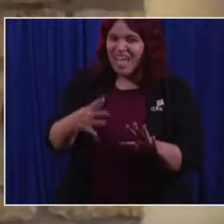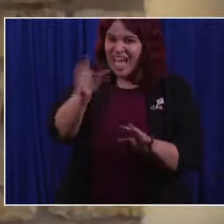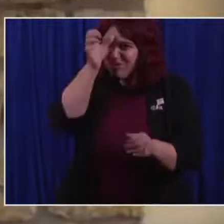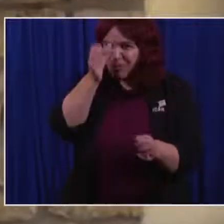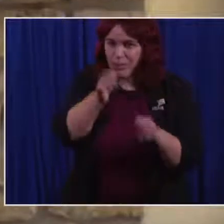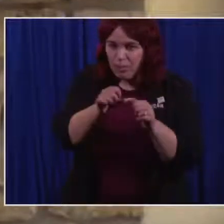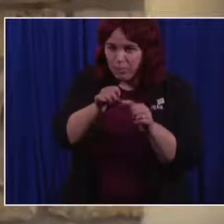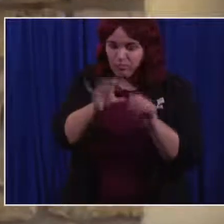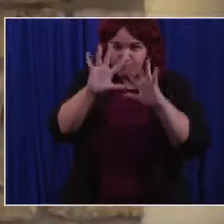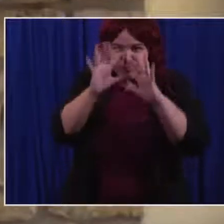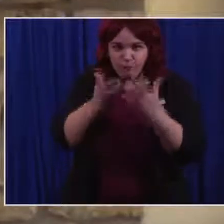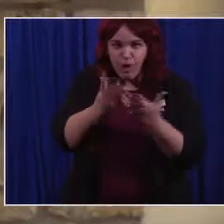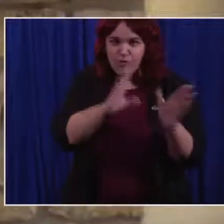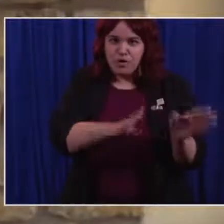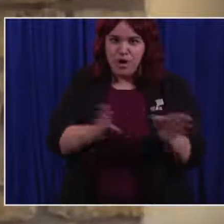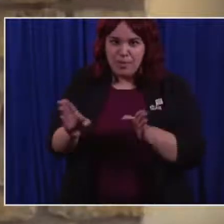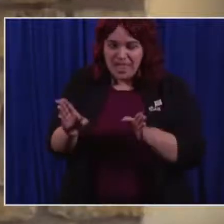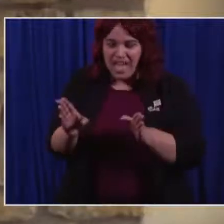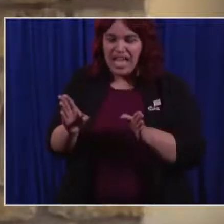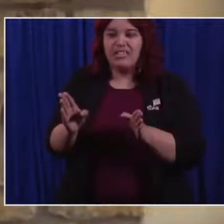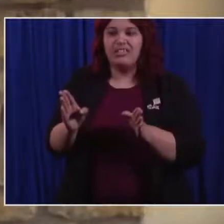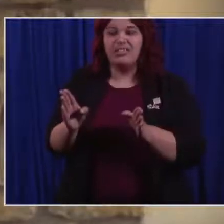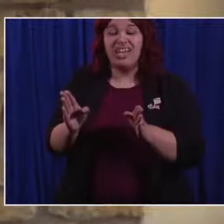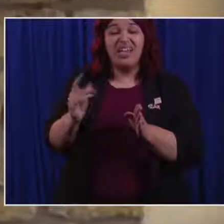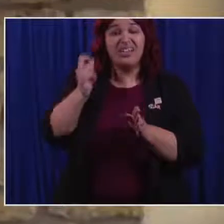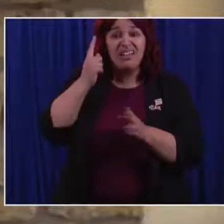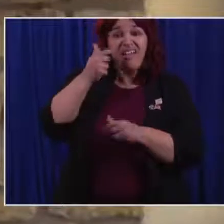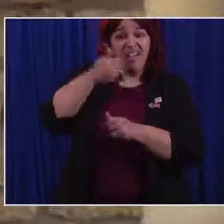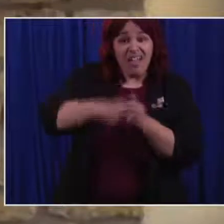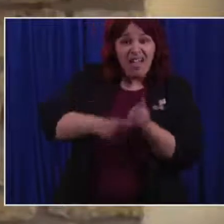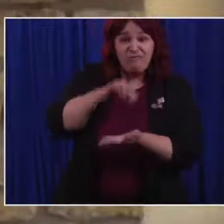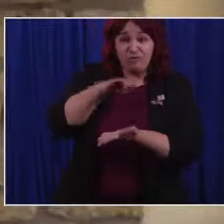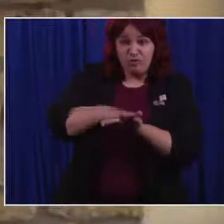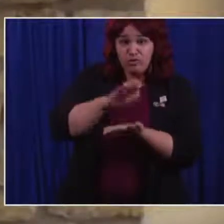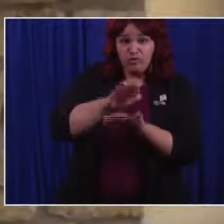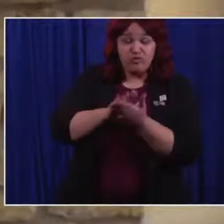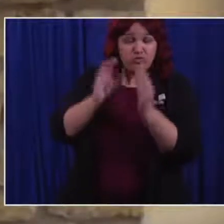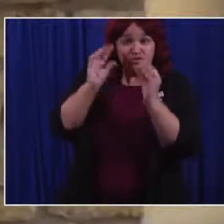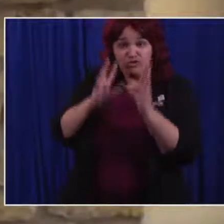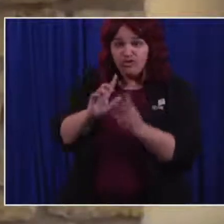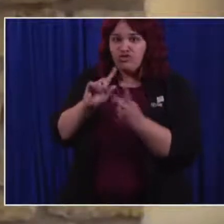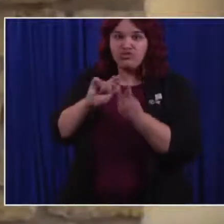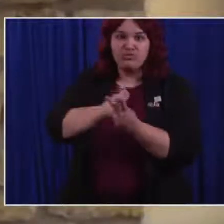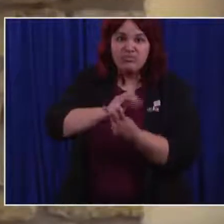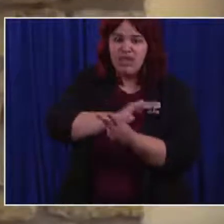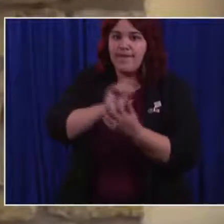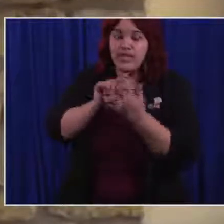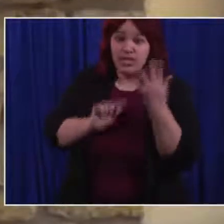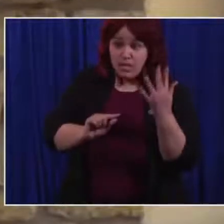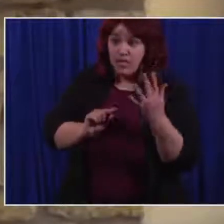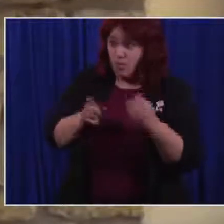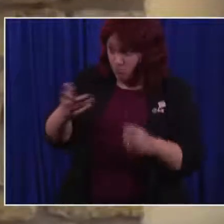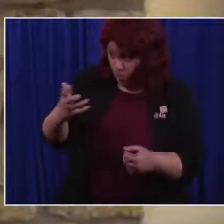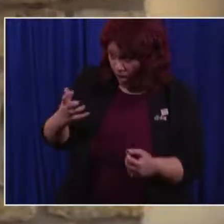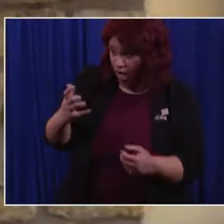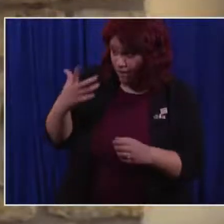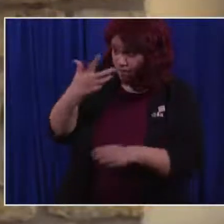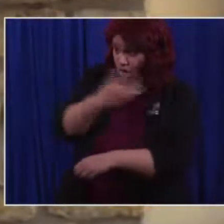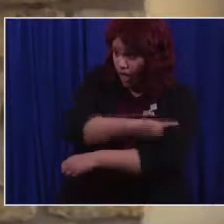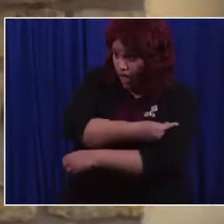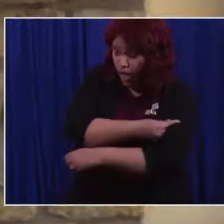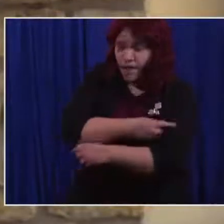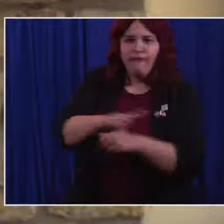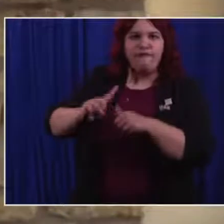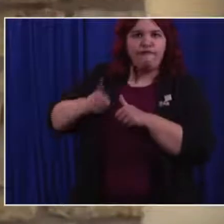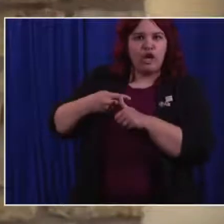that, every school personnel in those buildings who wanted the vaccine has received one. They're going to get a